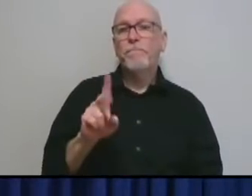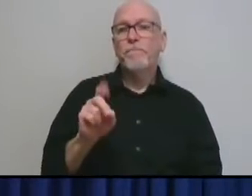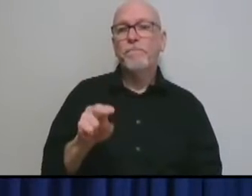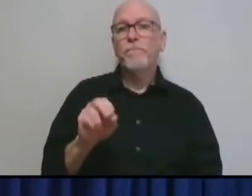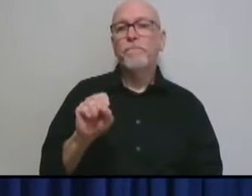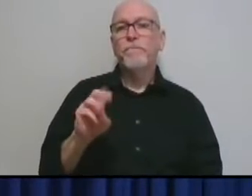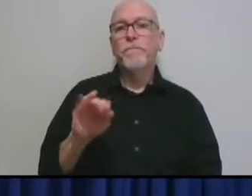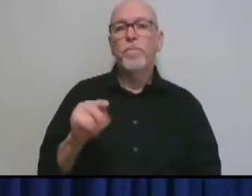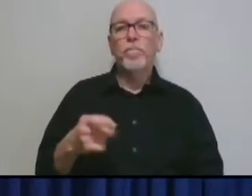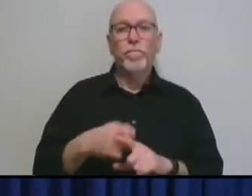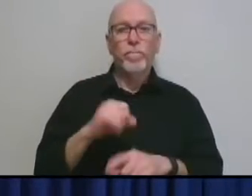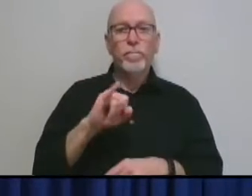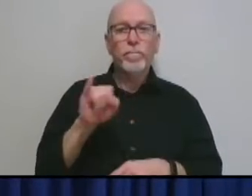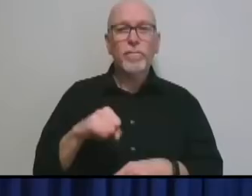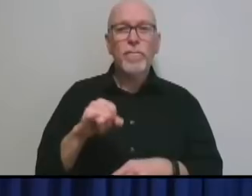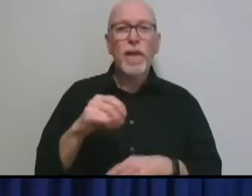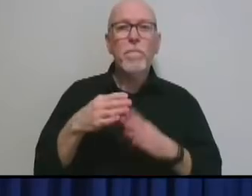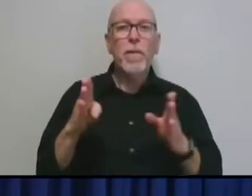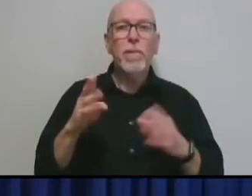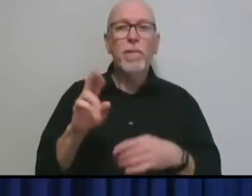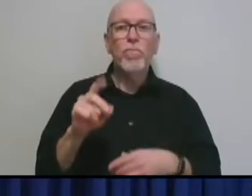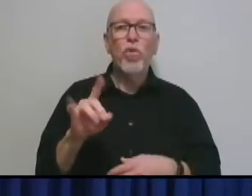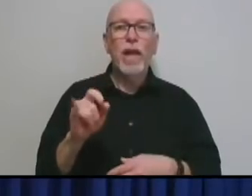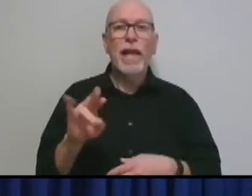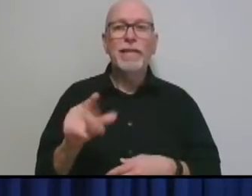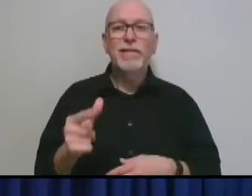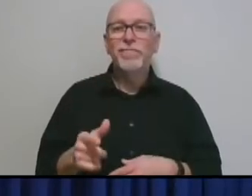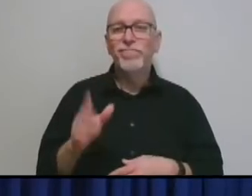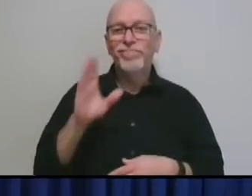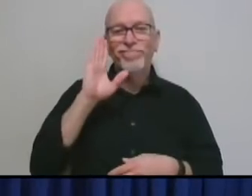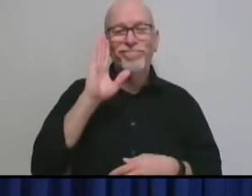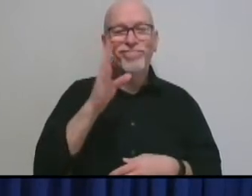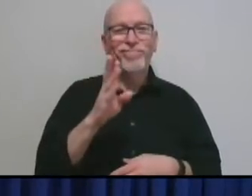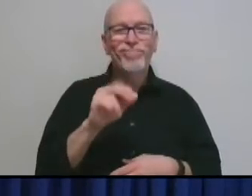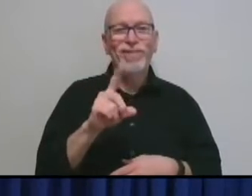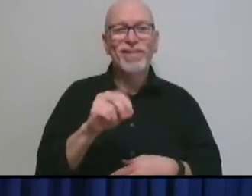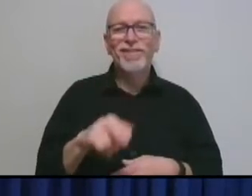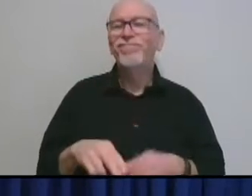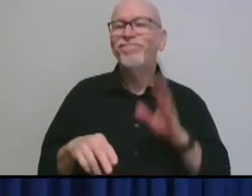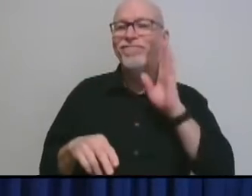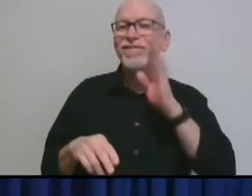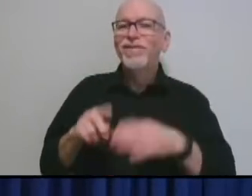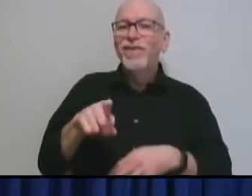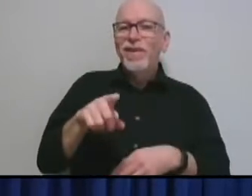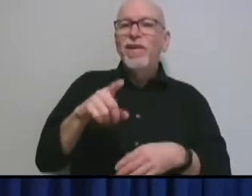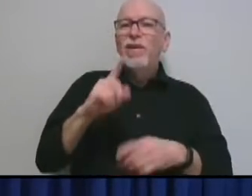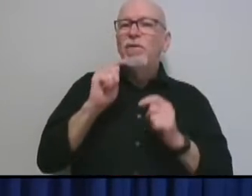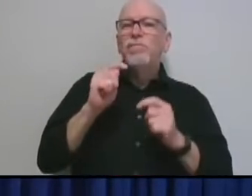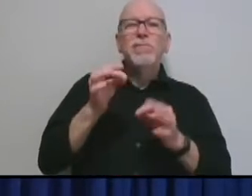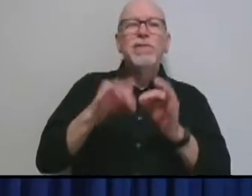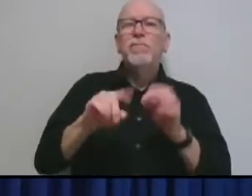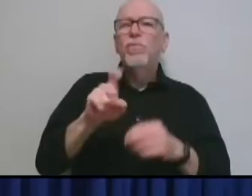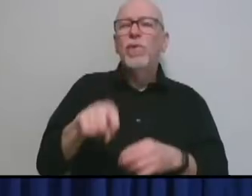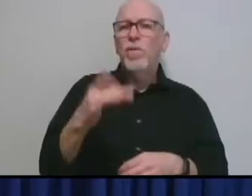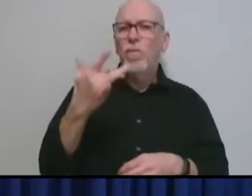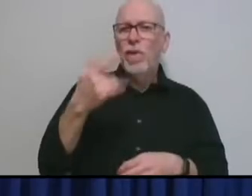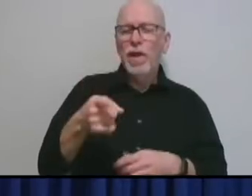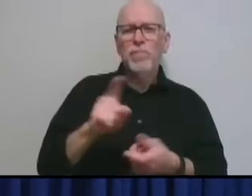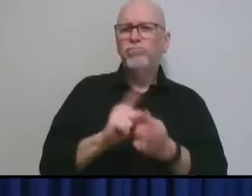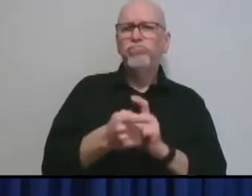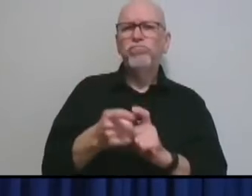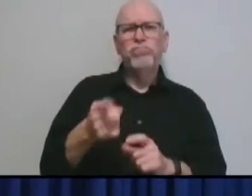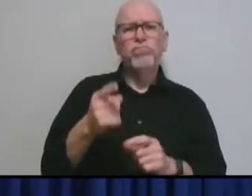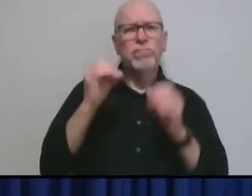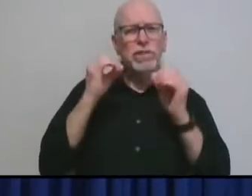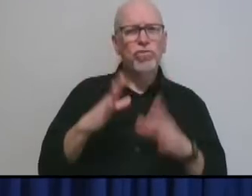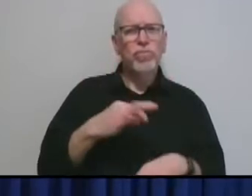Broadcasting. Afternoon, Brandon. Afternoon, Governor. A fairly simple question for you. Why the 180 on getting teachers and school